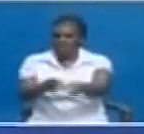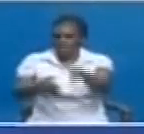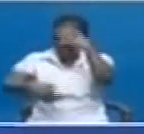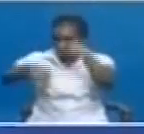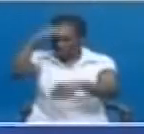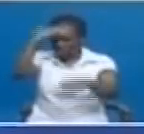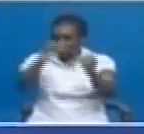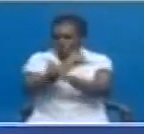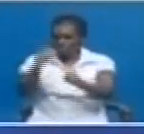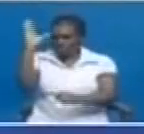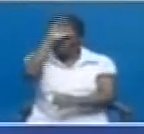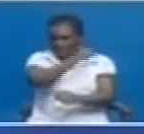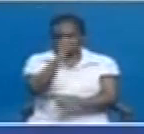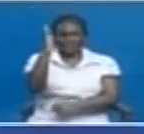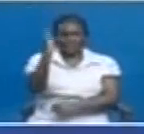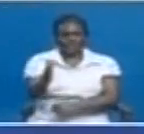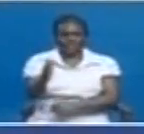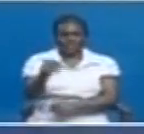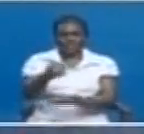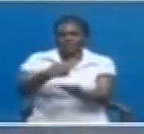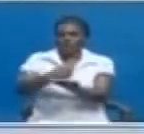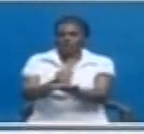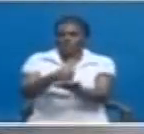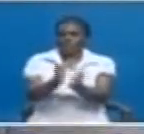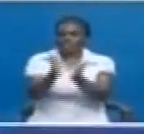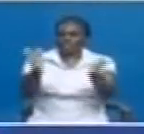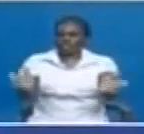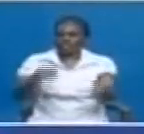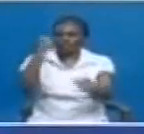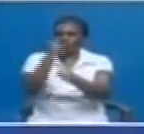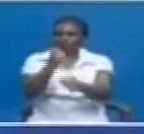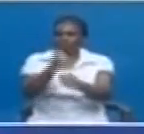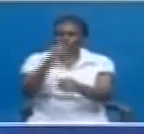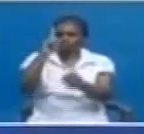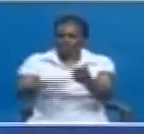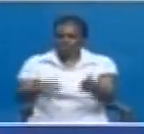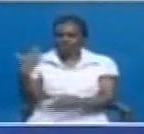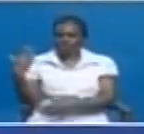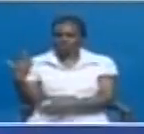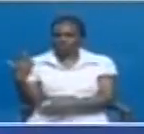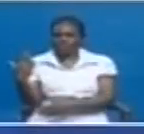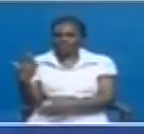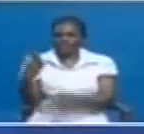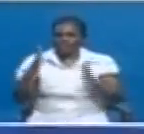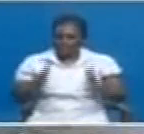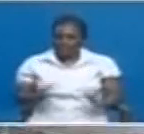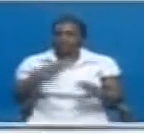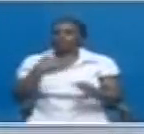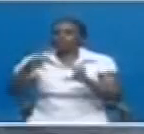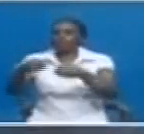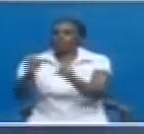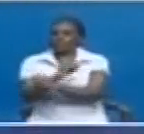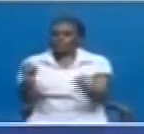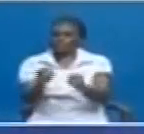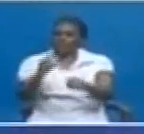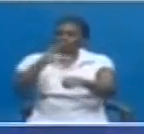and misleading. What is the Auditor General expected to do if he's looking for documents which somebody is not willing to give? I mean, the